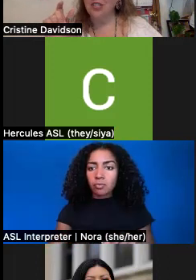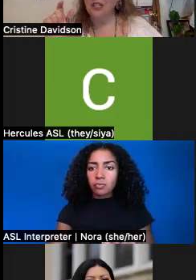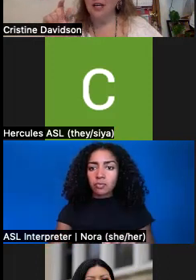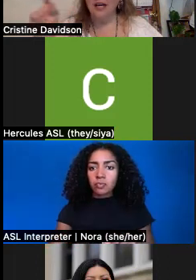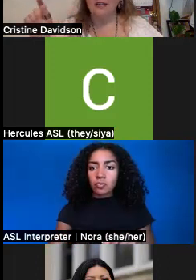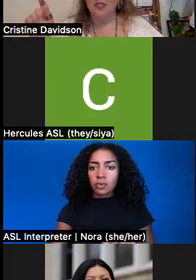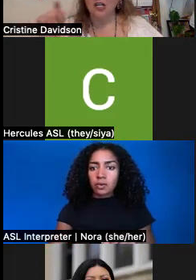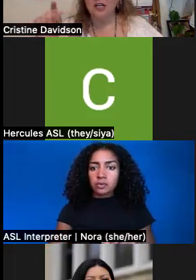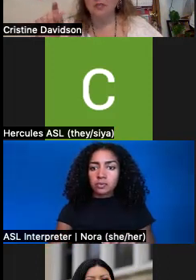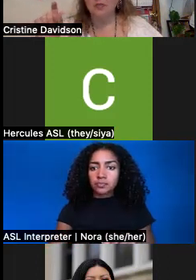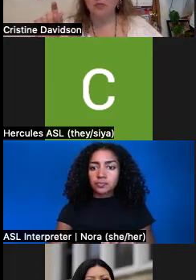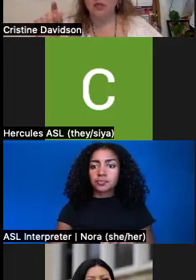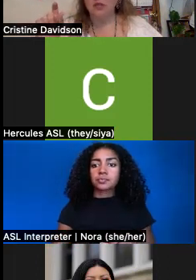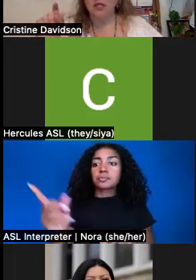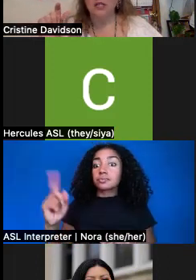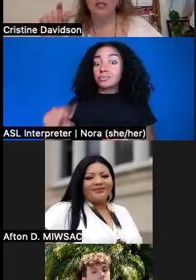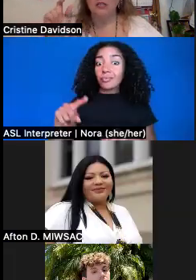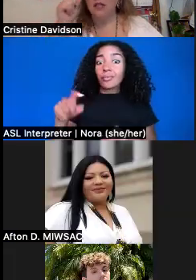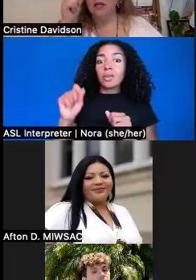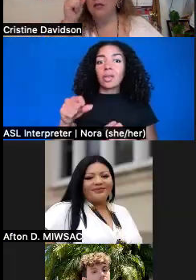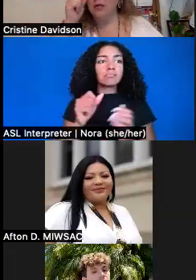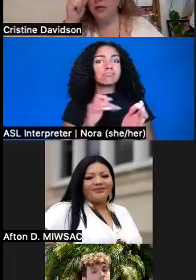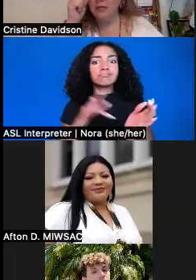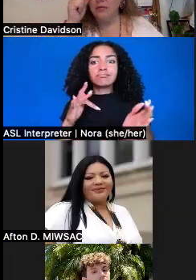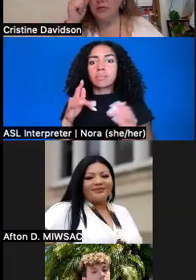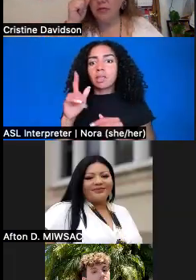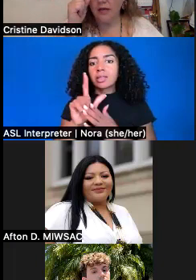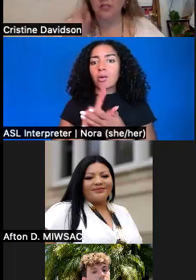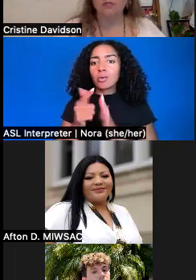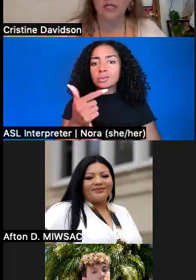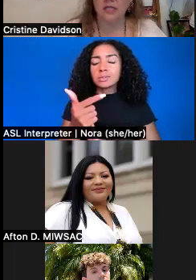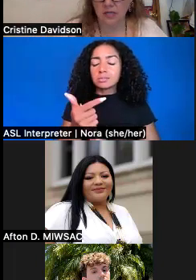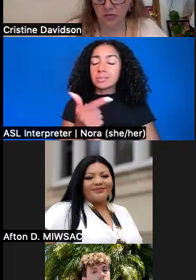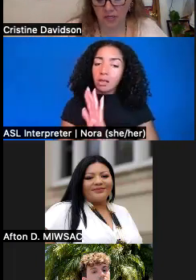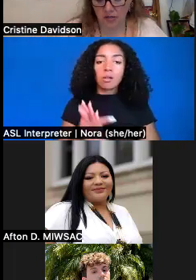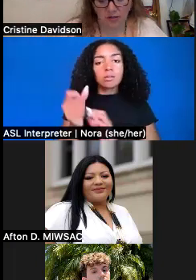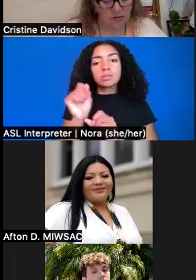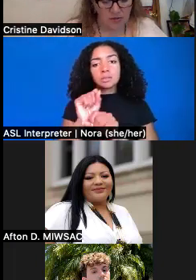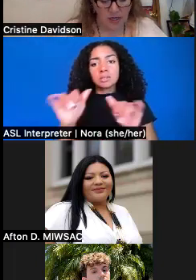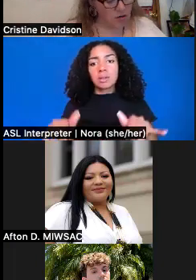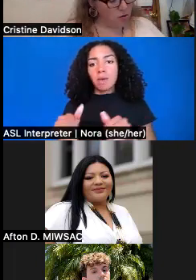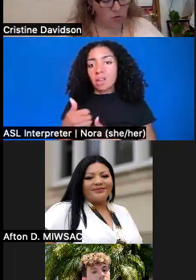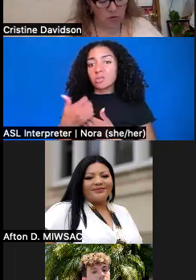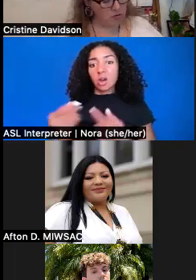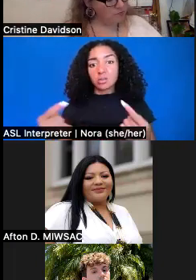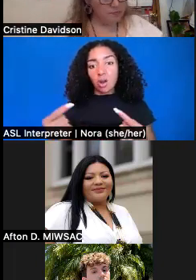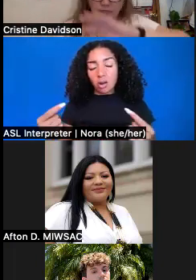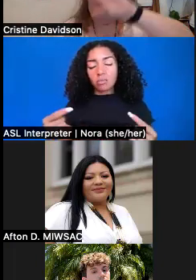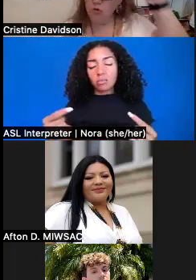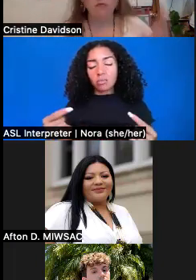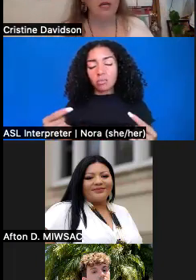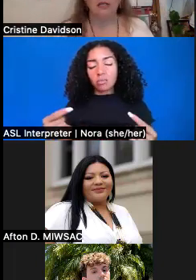again and cause harm to people. And yeah, there's some studies out there. They got a